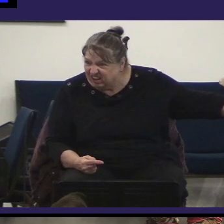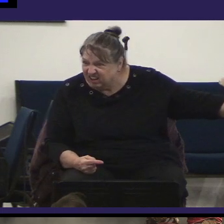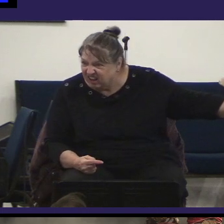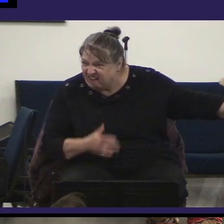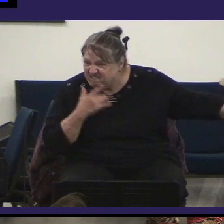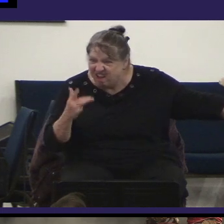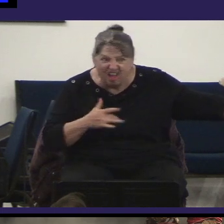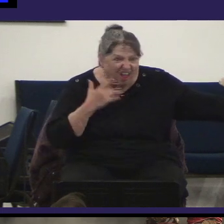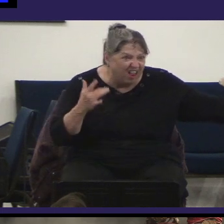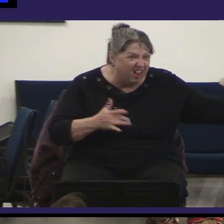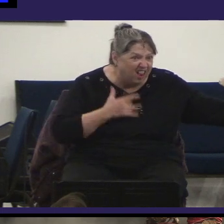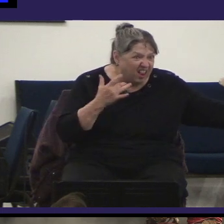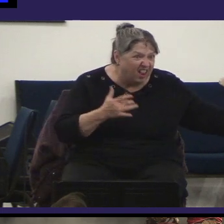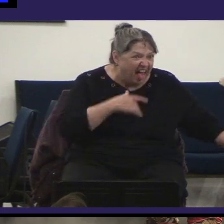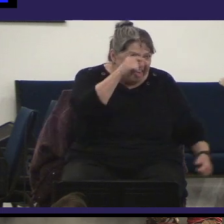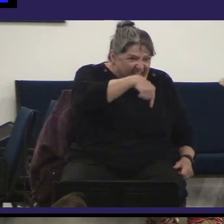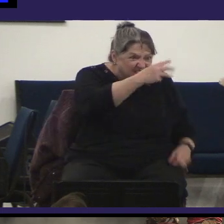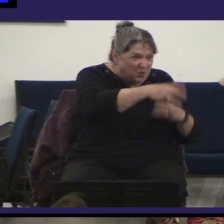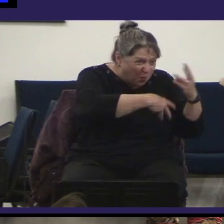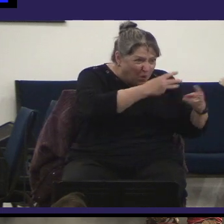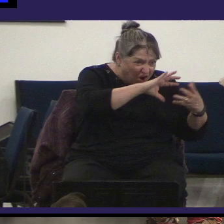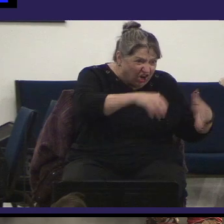that?